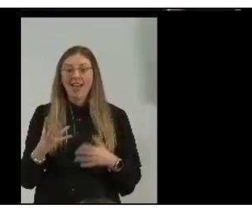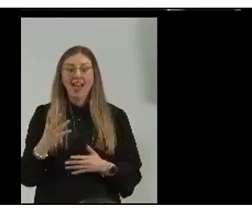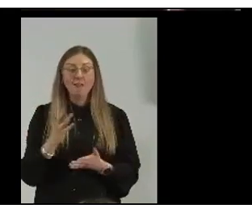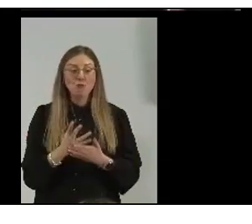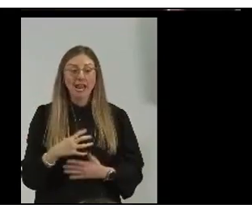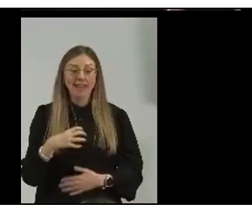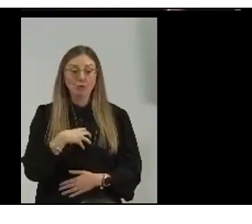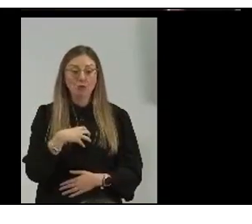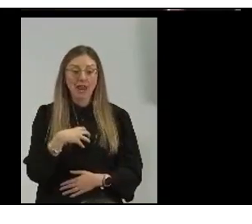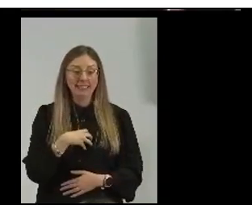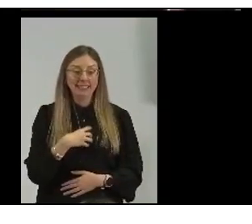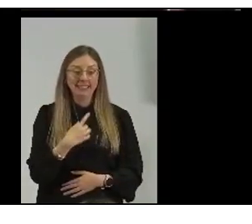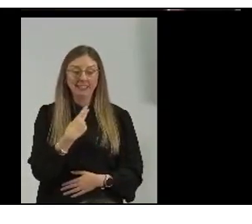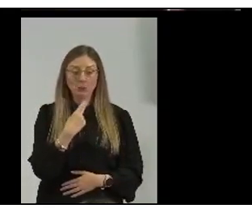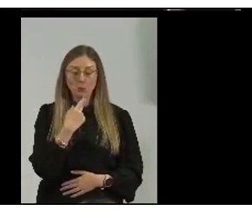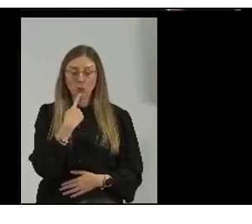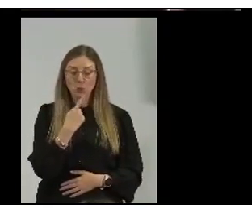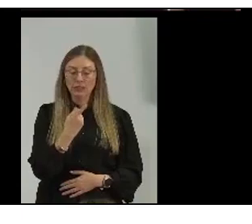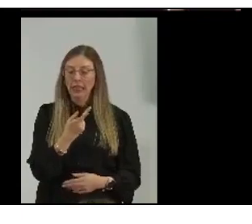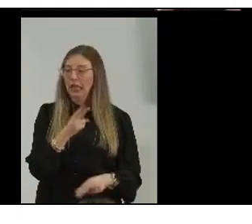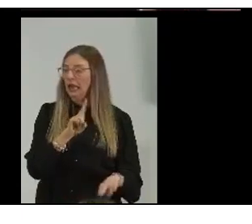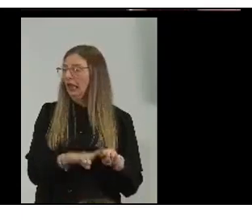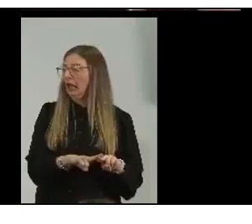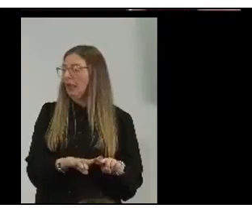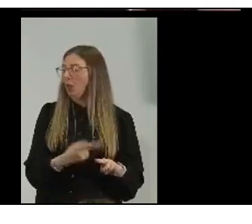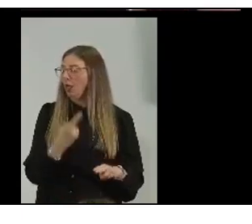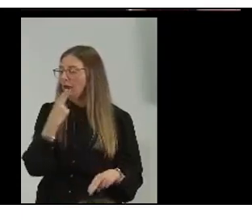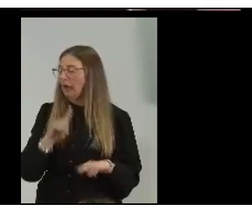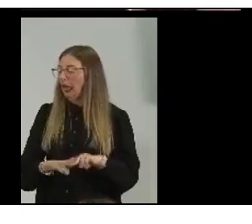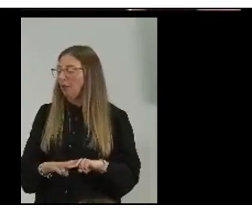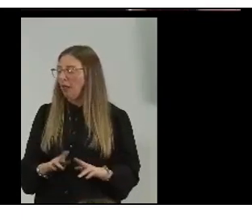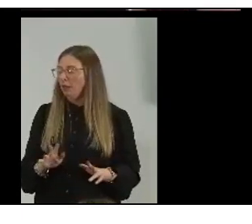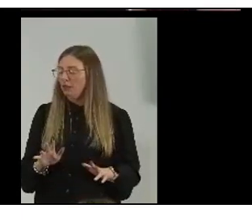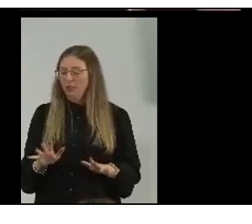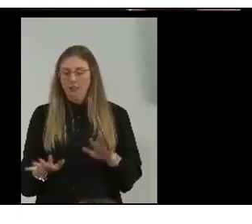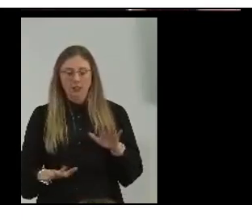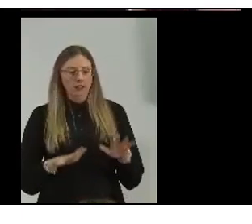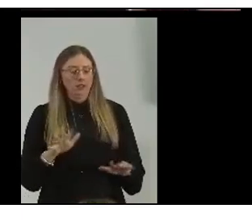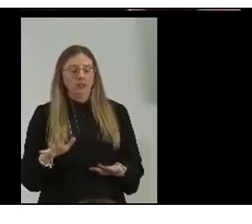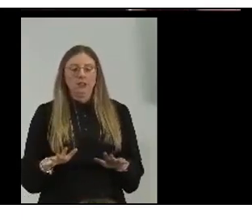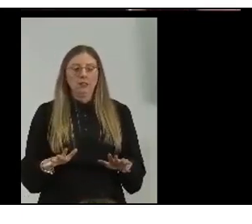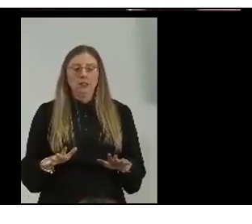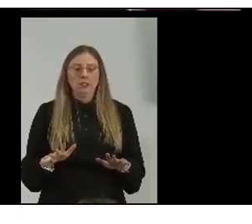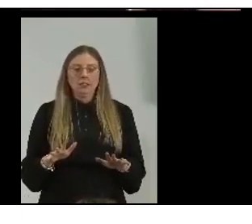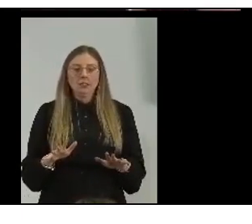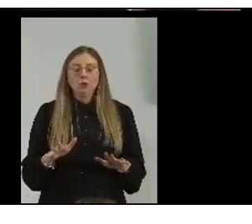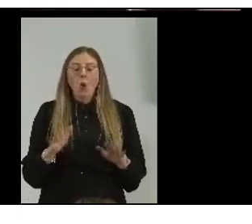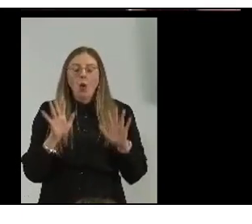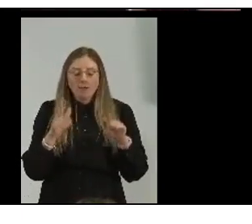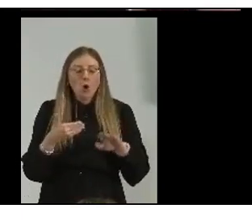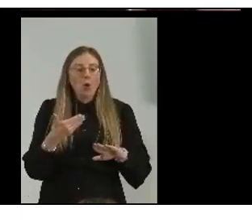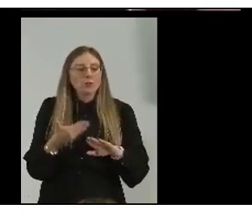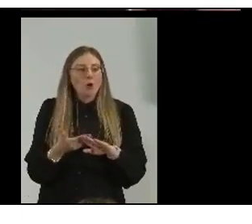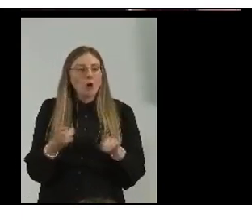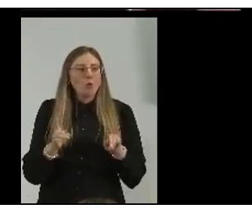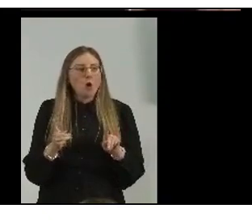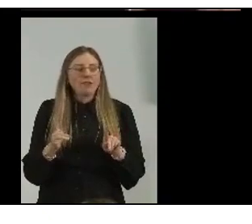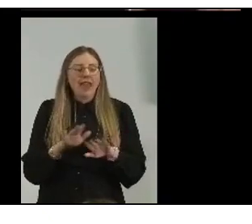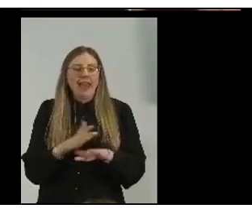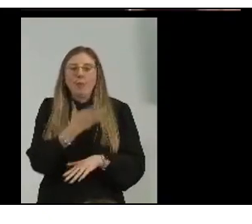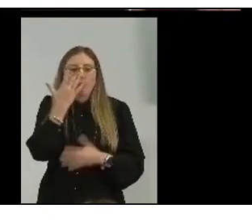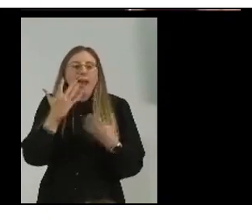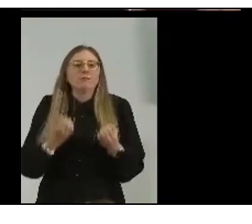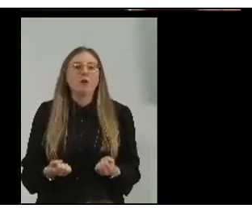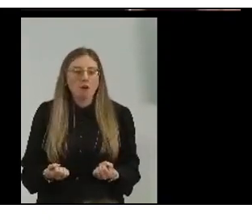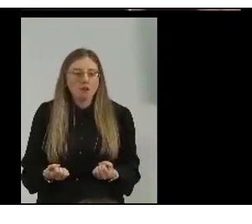of seeing beyond the labels and the stereotypes that they're just focusing in what people with disabilities don't have, no? And I think that's the